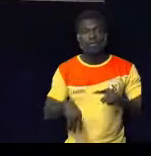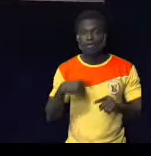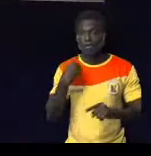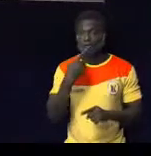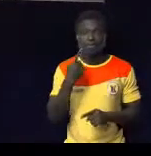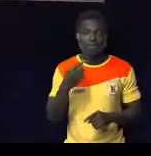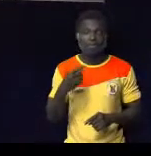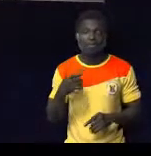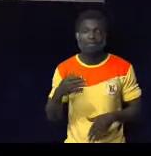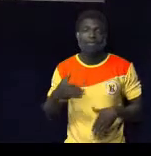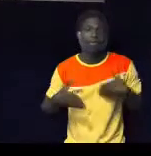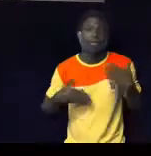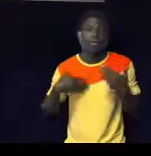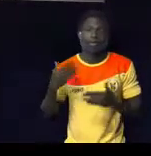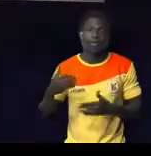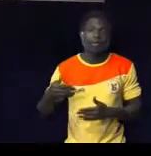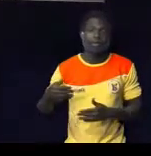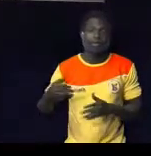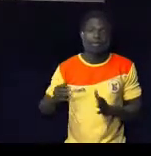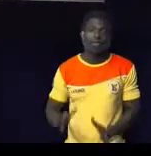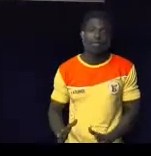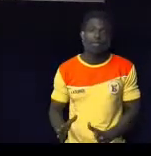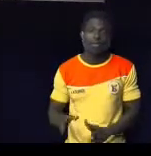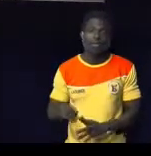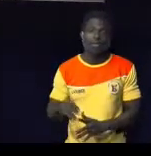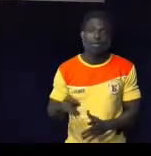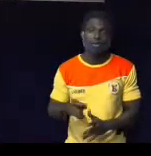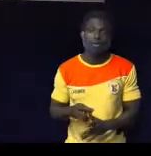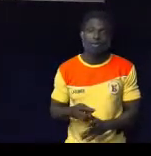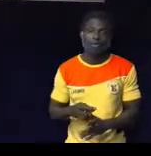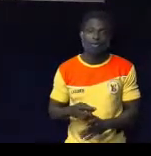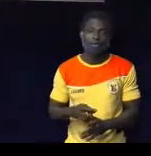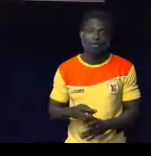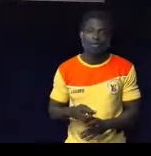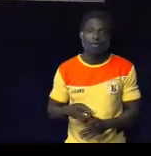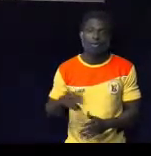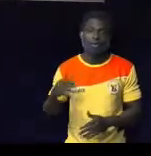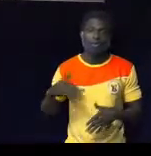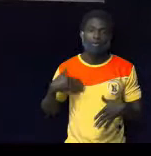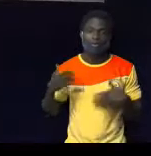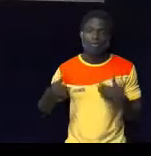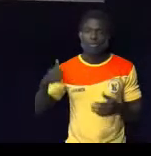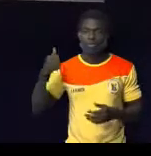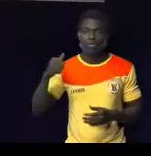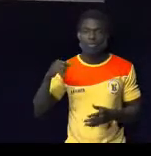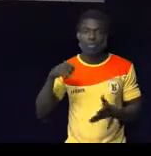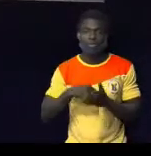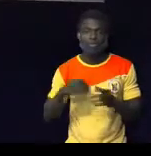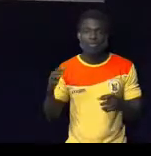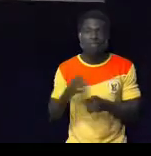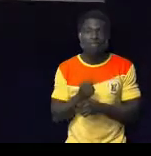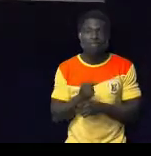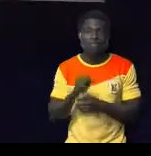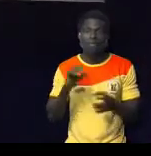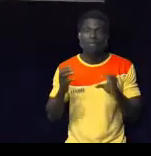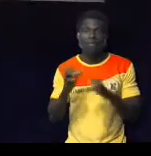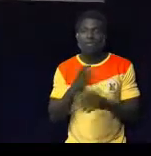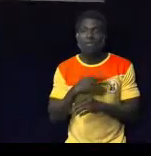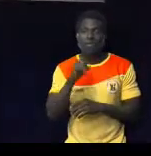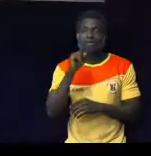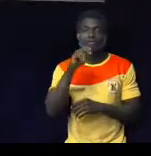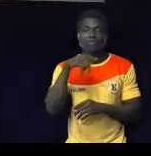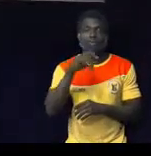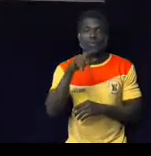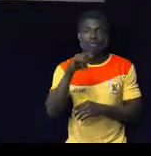We cannot say happilier, happiest. No, it is incorrect. So it takes, happily takes the comparative